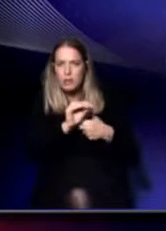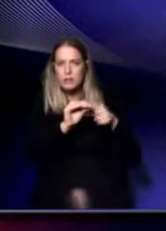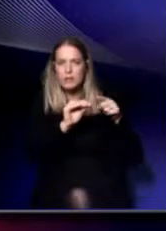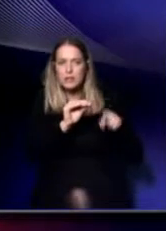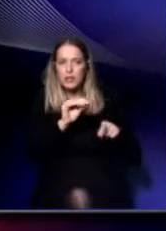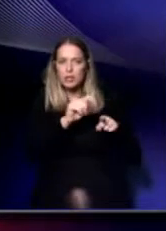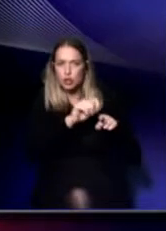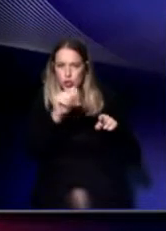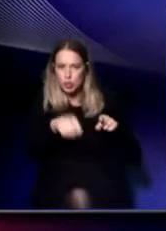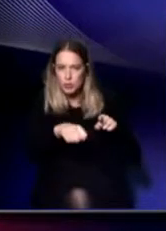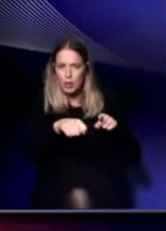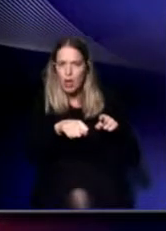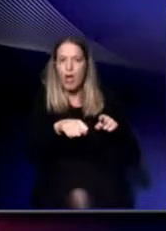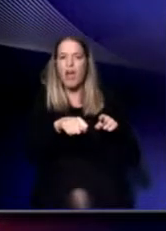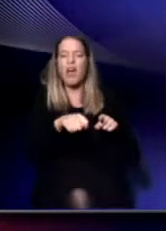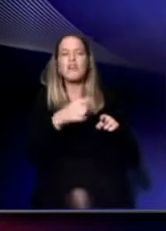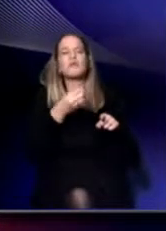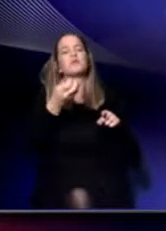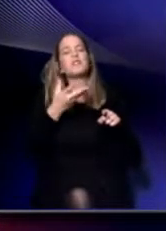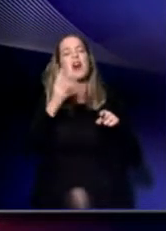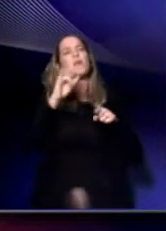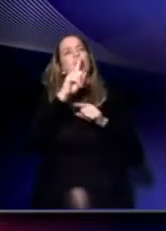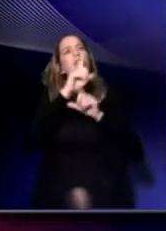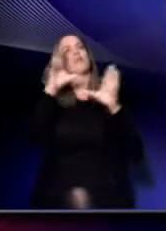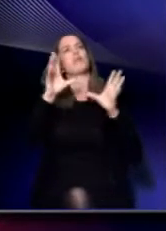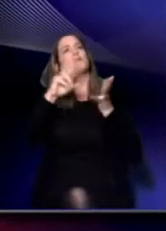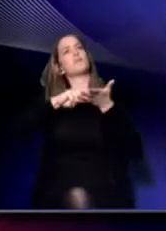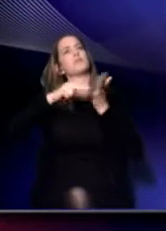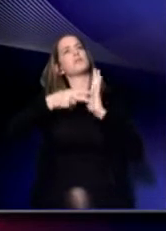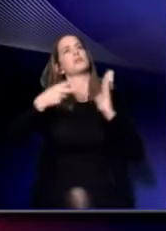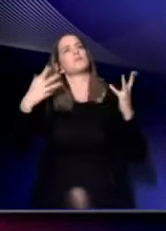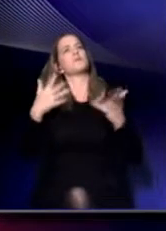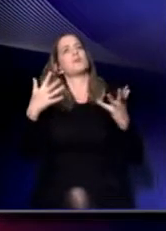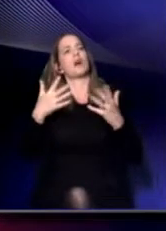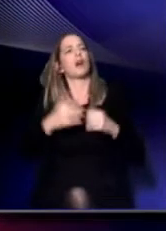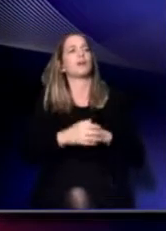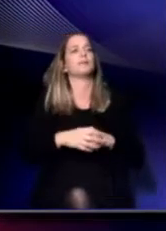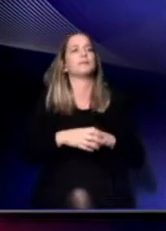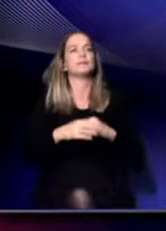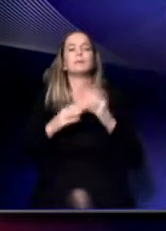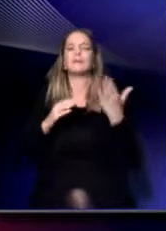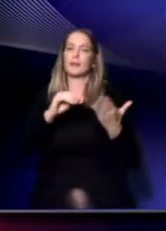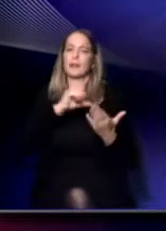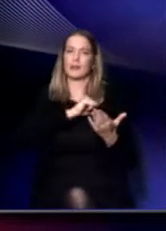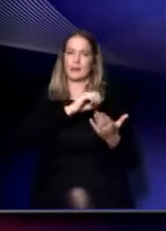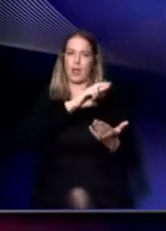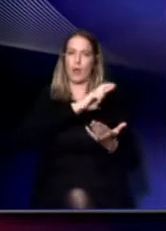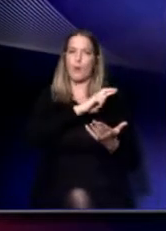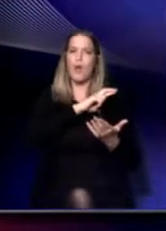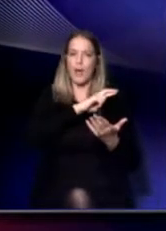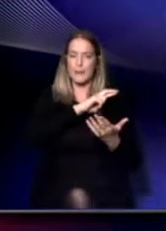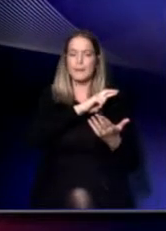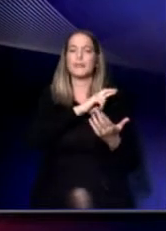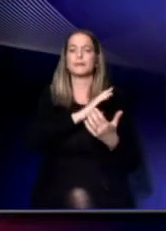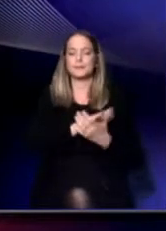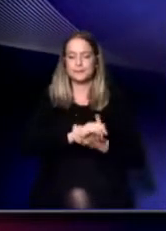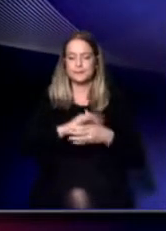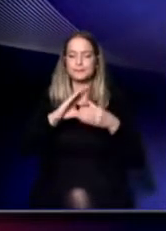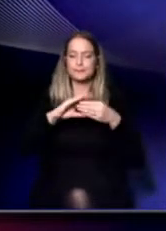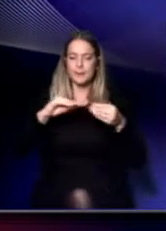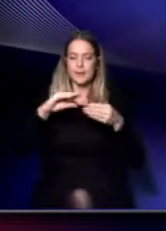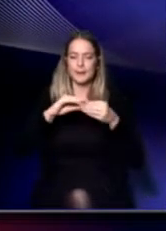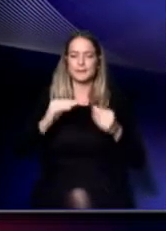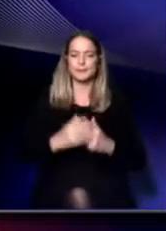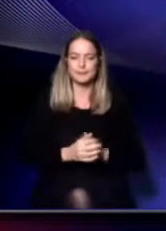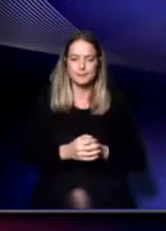in Tucson. So tell me what that means. Let me jump in. This is Superintendent Annette